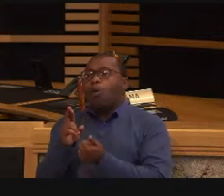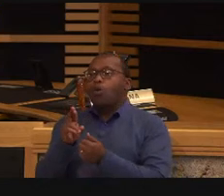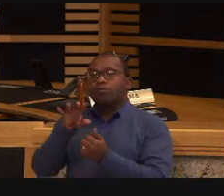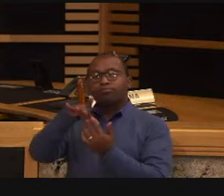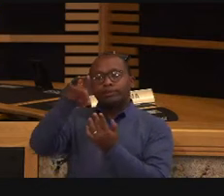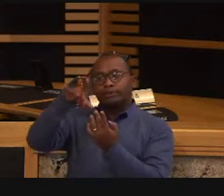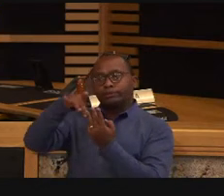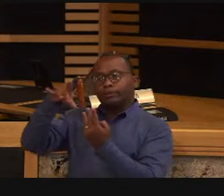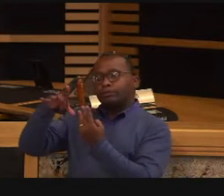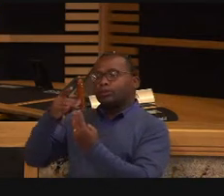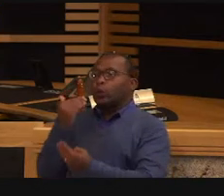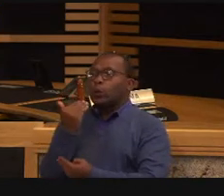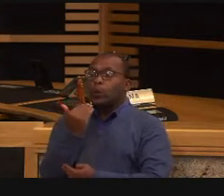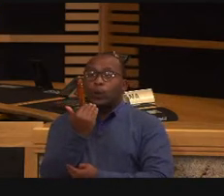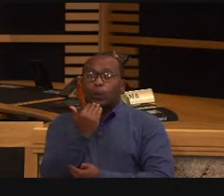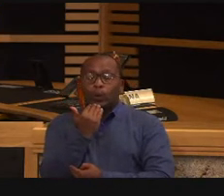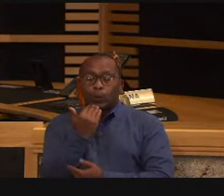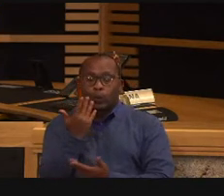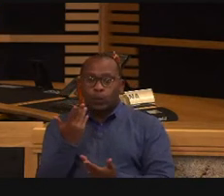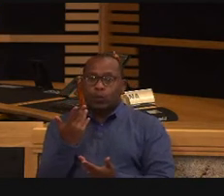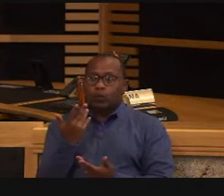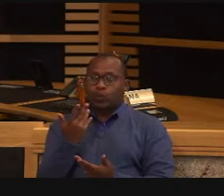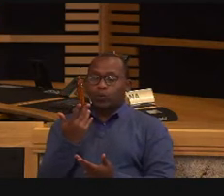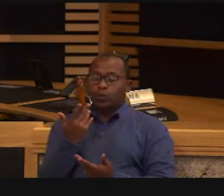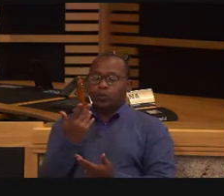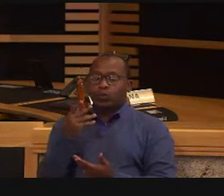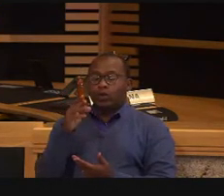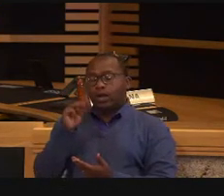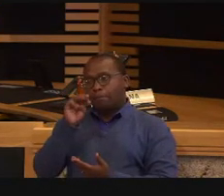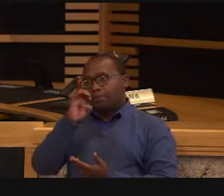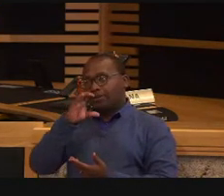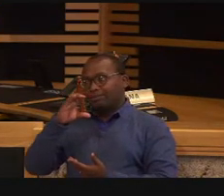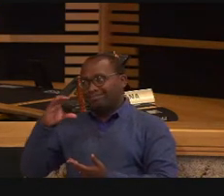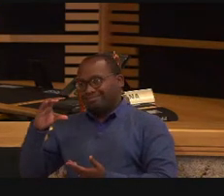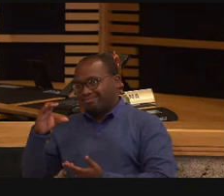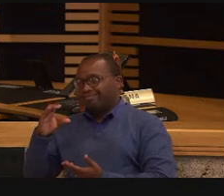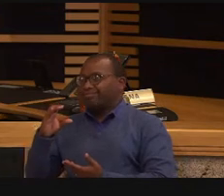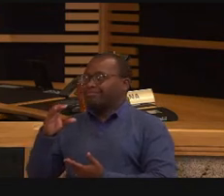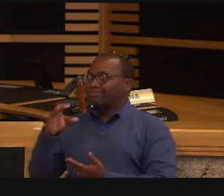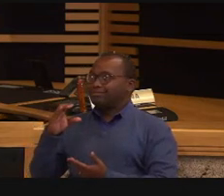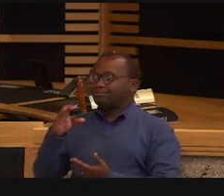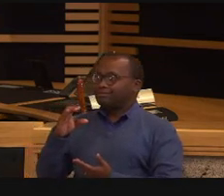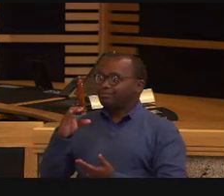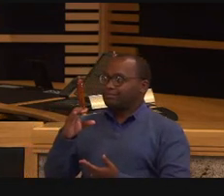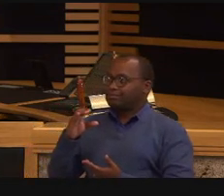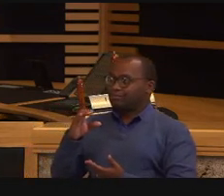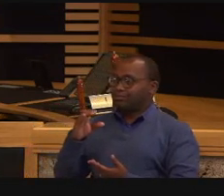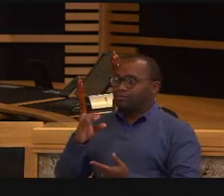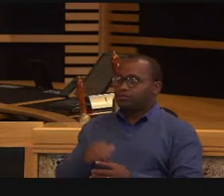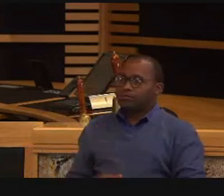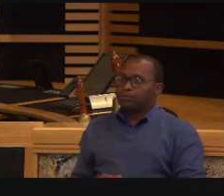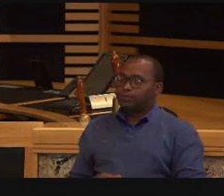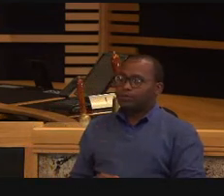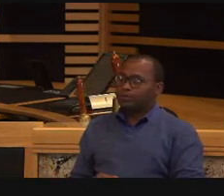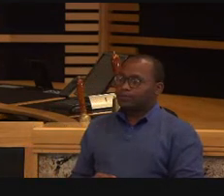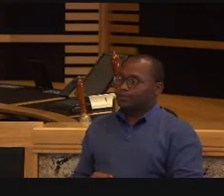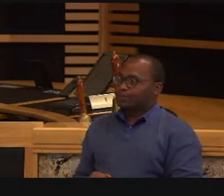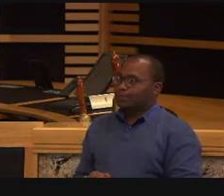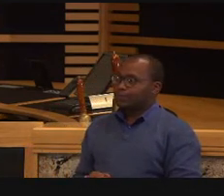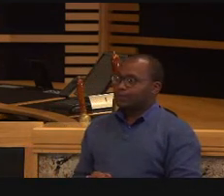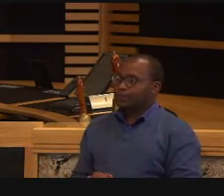the responsible MECs to respond to the statements. Over to you, ma'am.